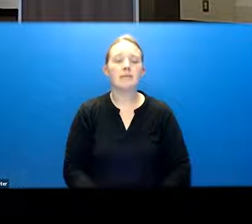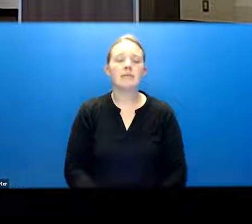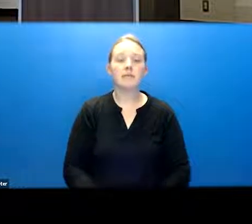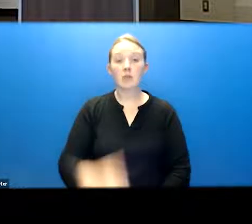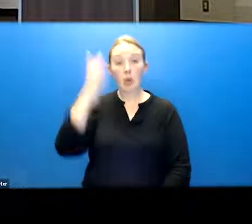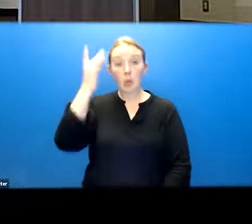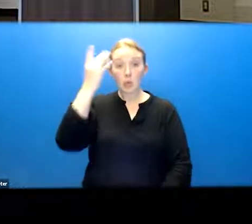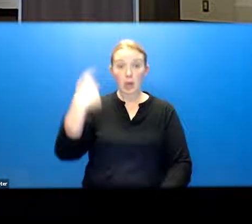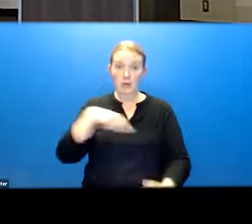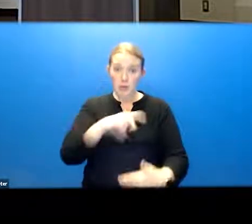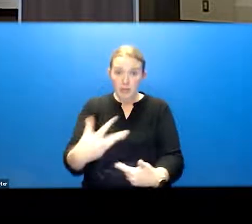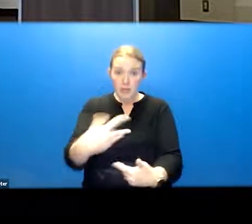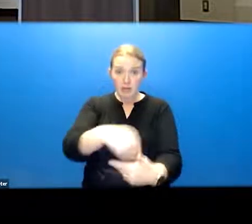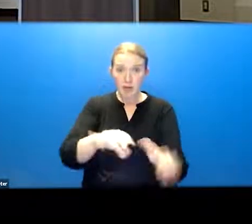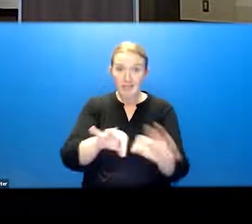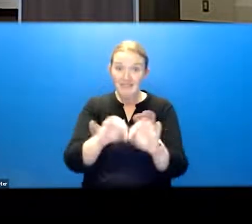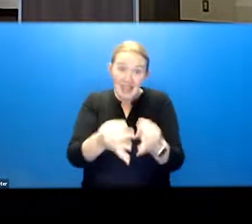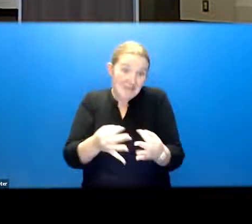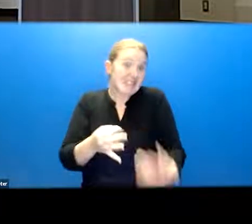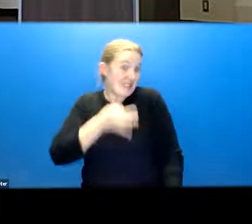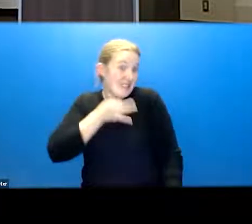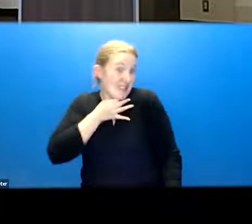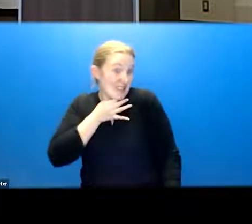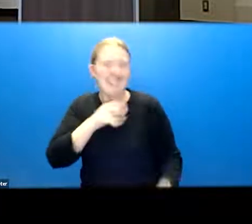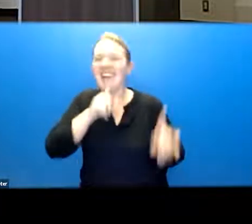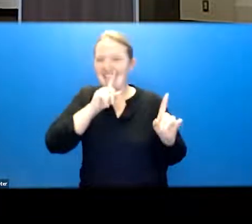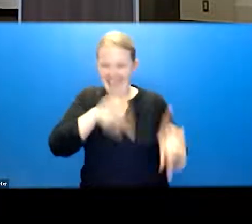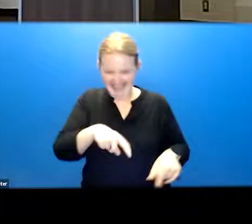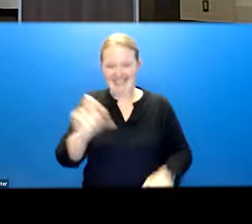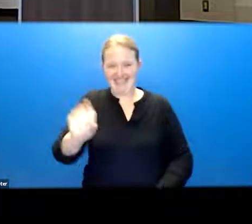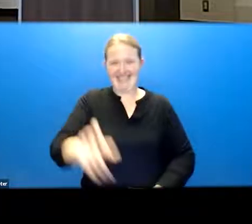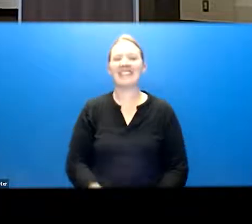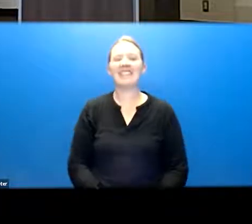Why do we involve families, you ask? I have an answer for that one.